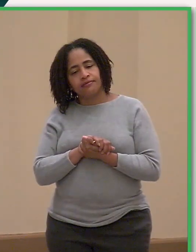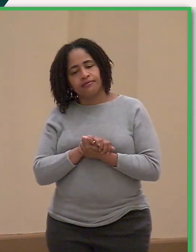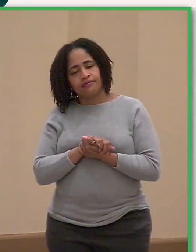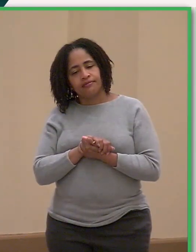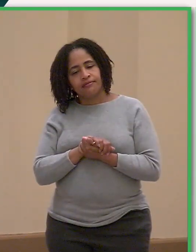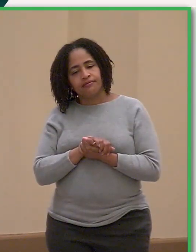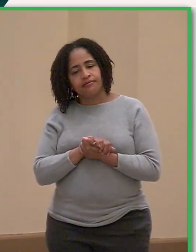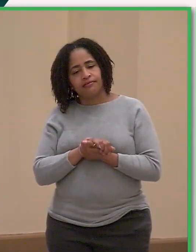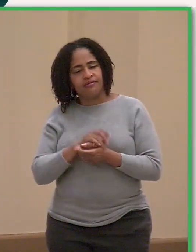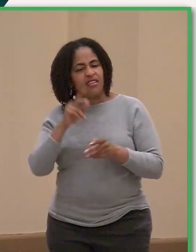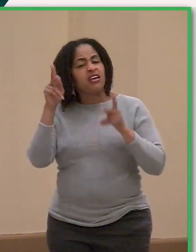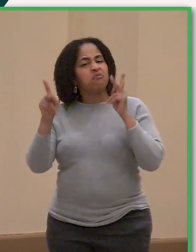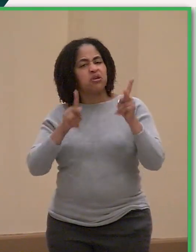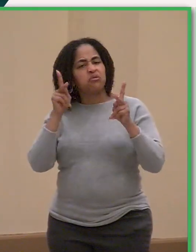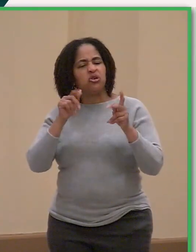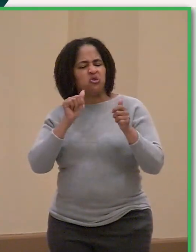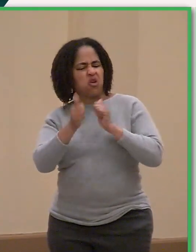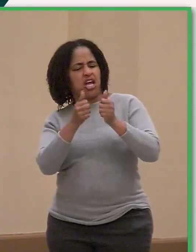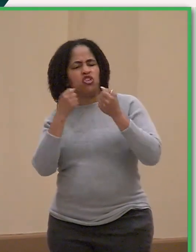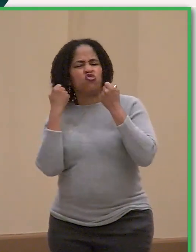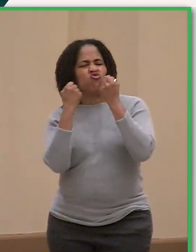doing the donut